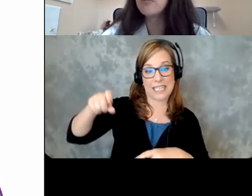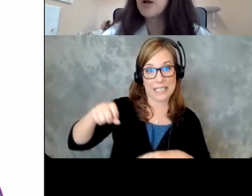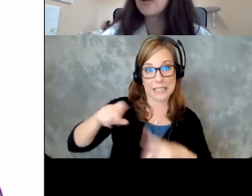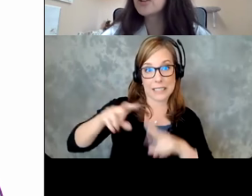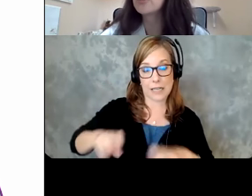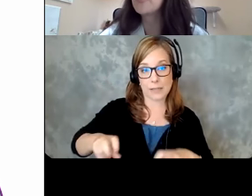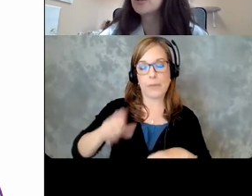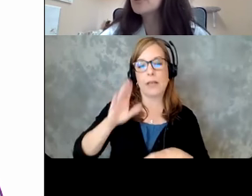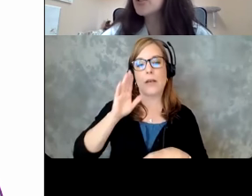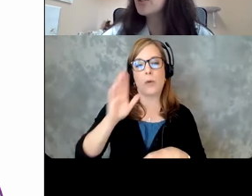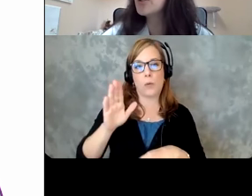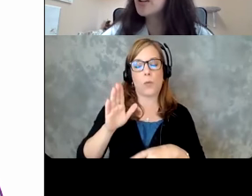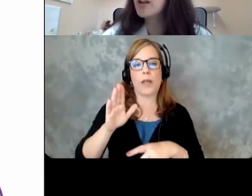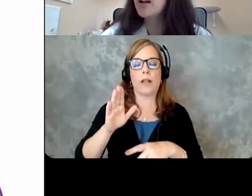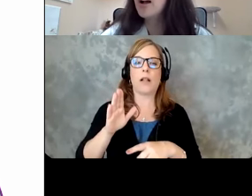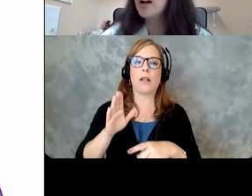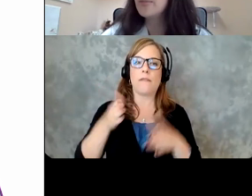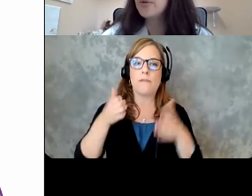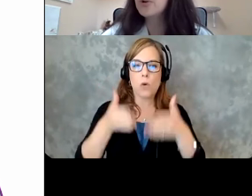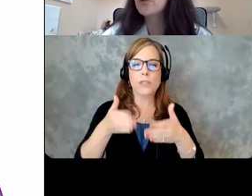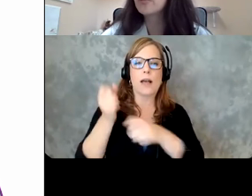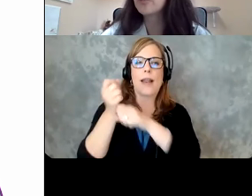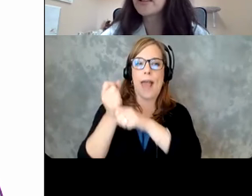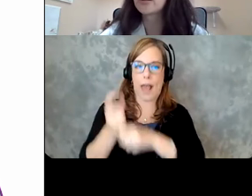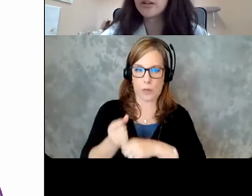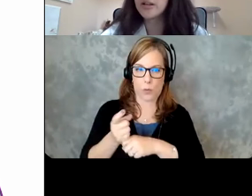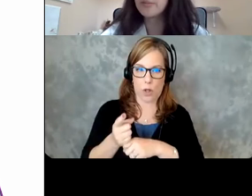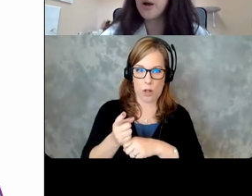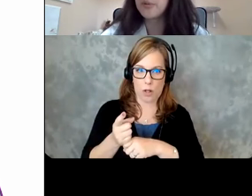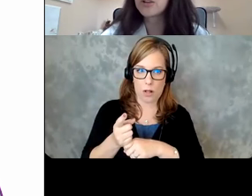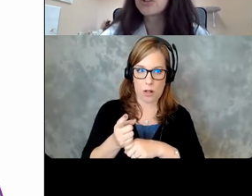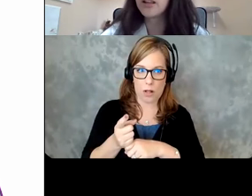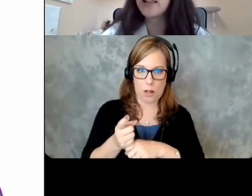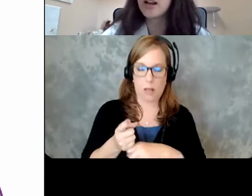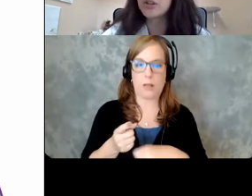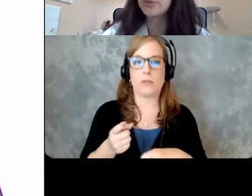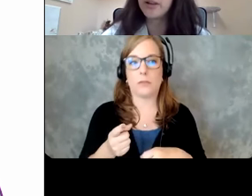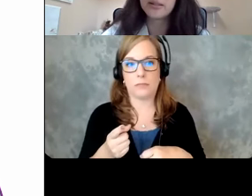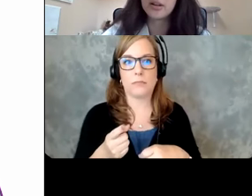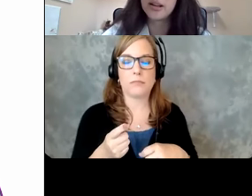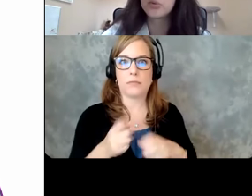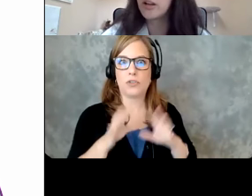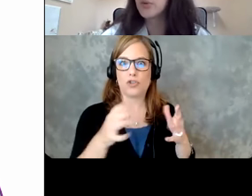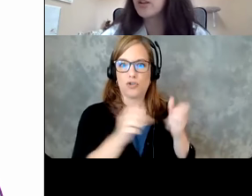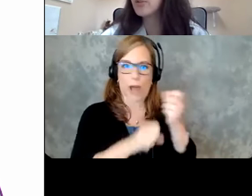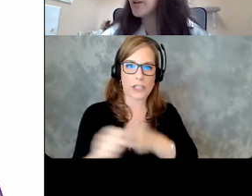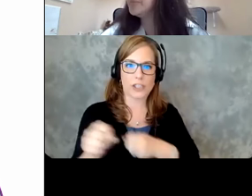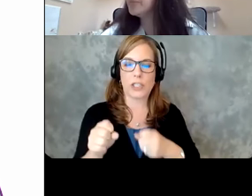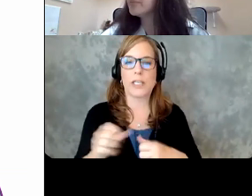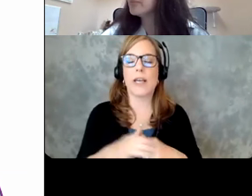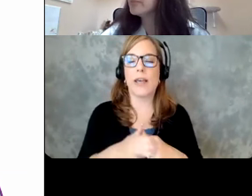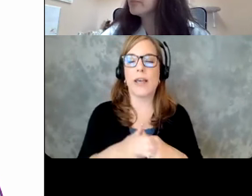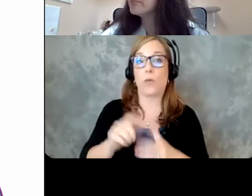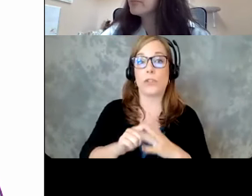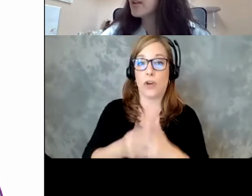an annual population health management strategy, which will replace the current population needs action plan starting in